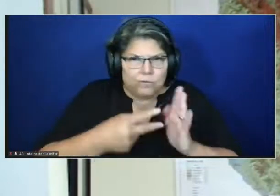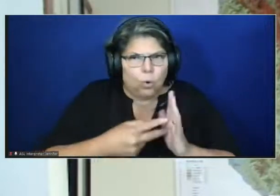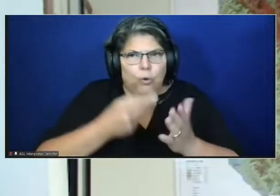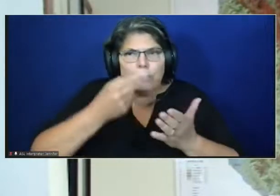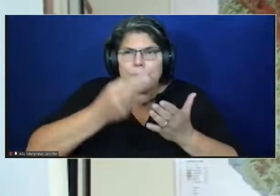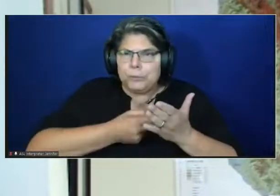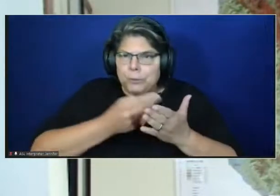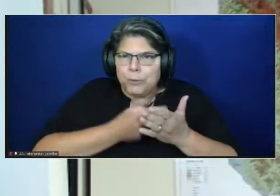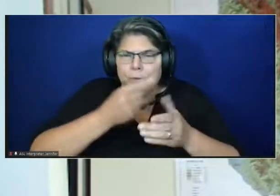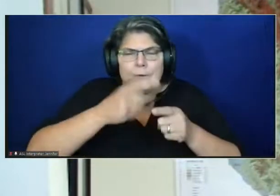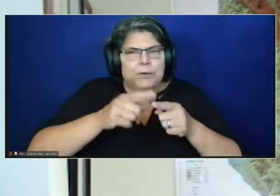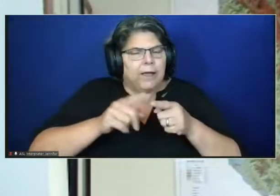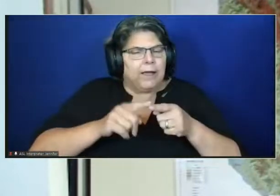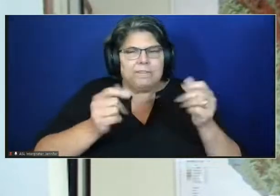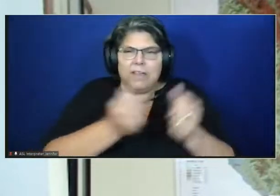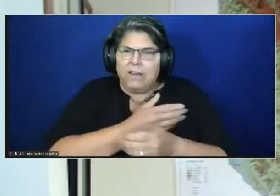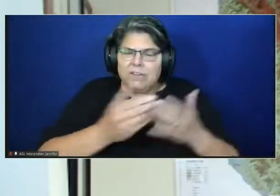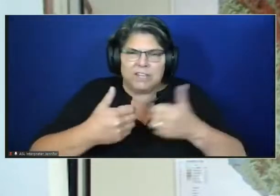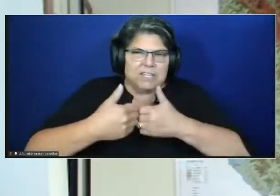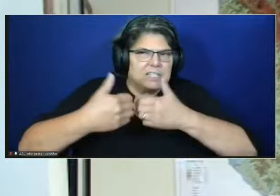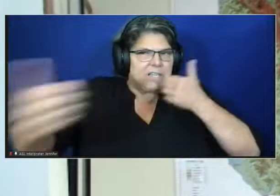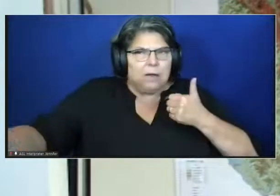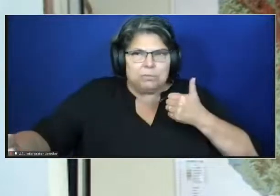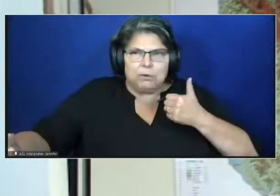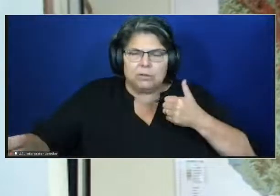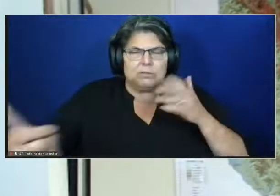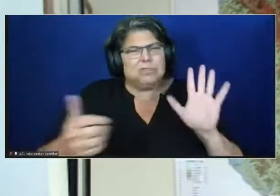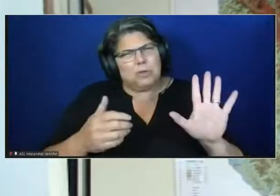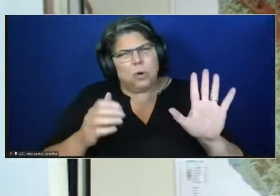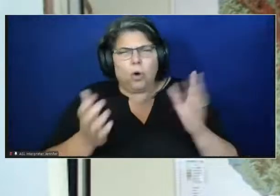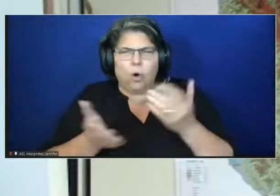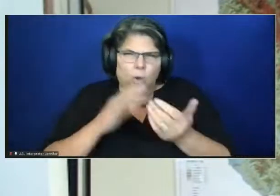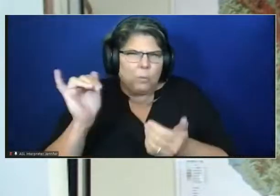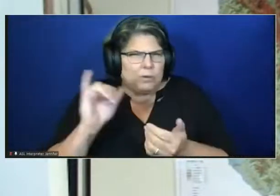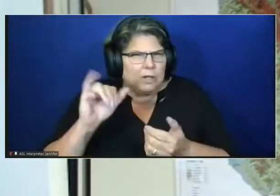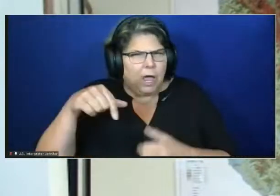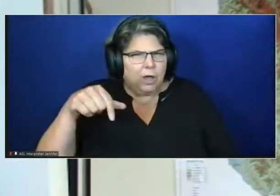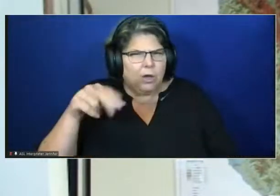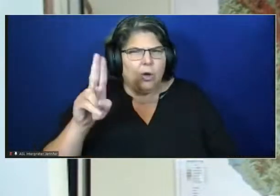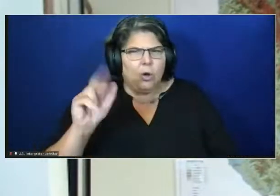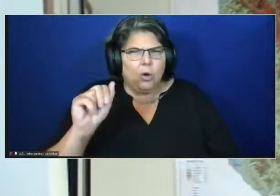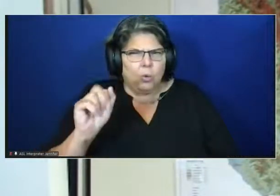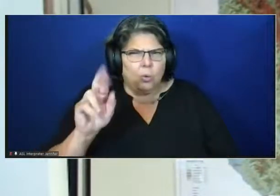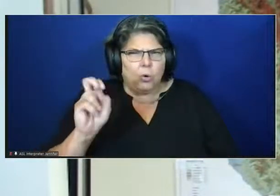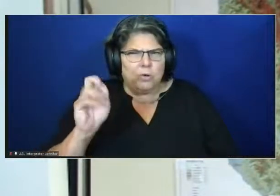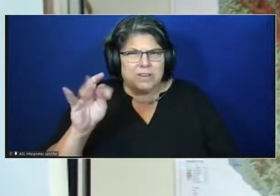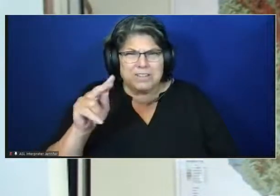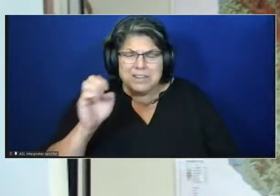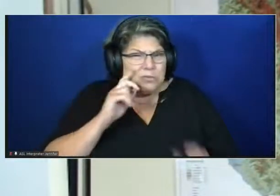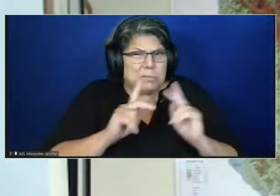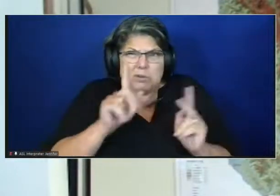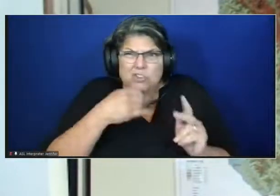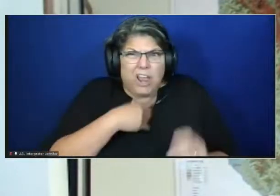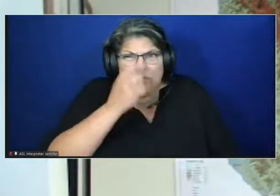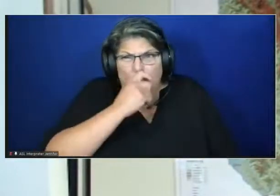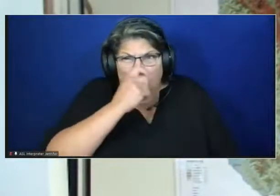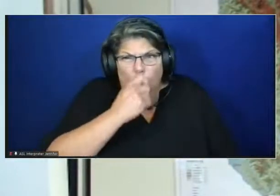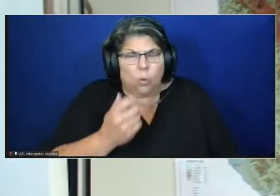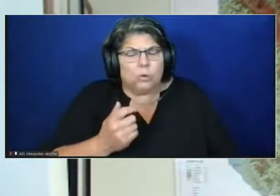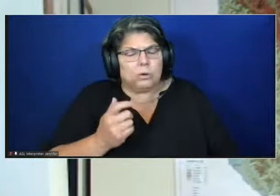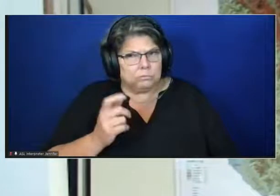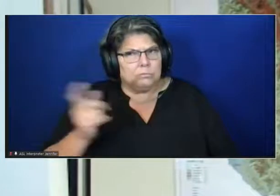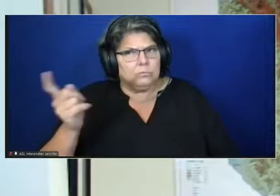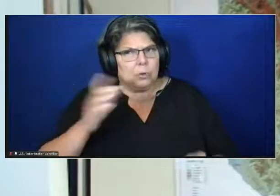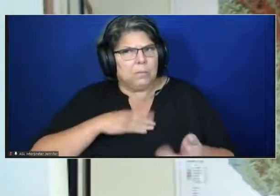were doing sort of a soft quarantine at that point for people who just had colds in the house. And she felt that was